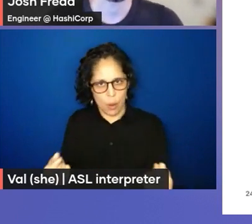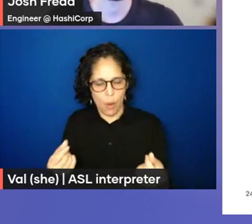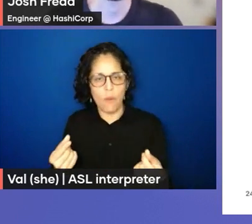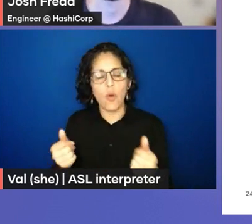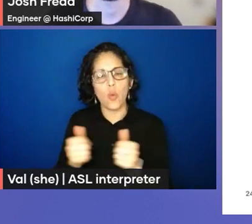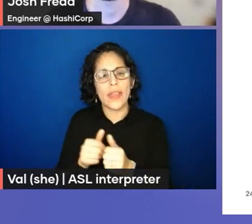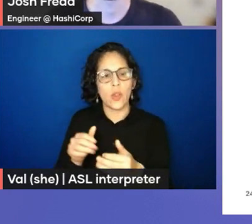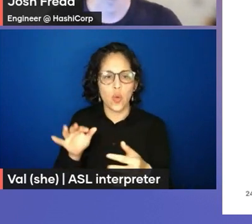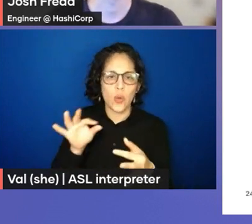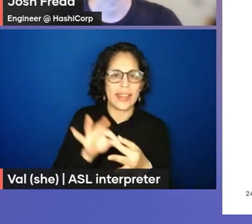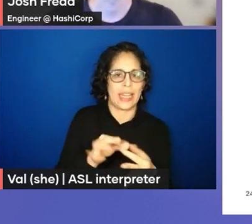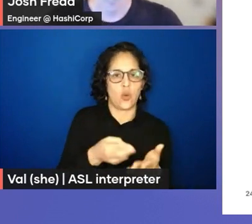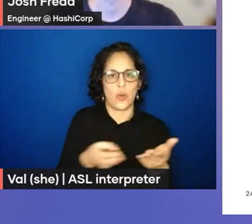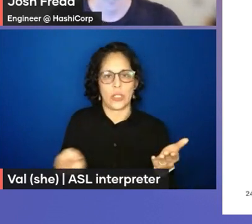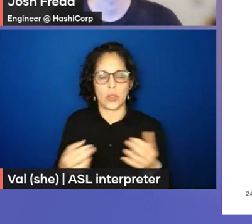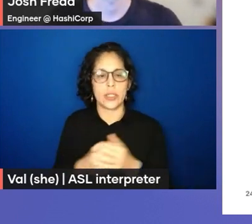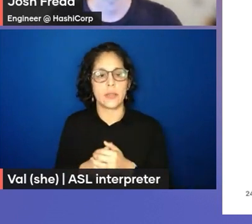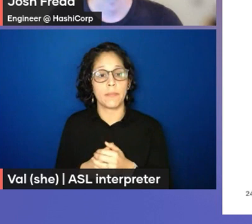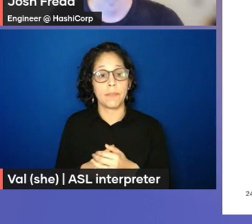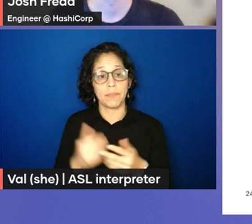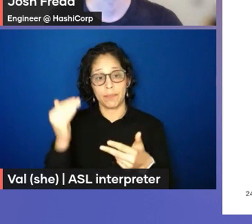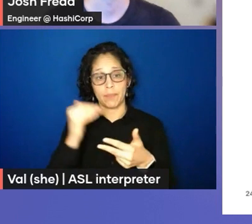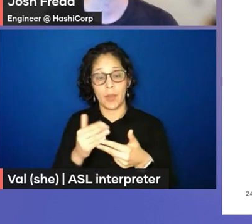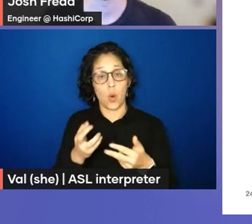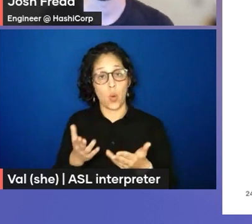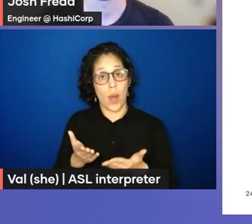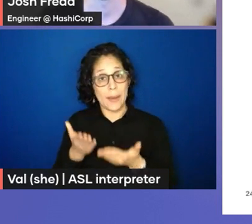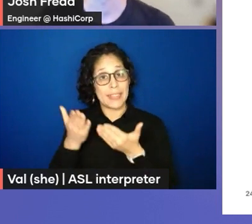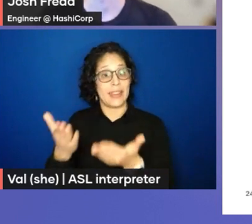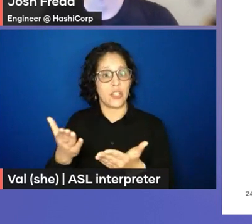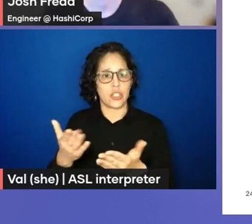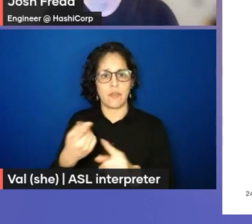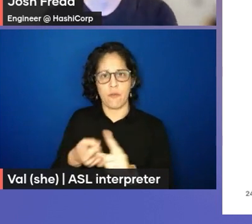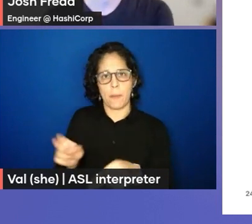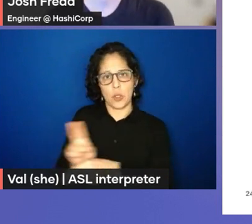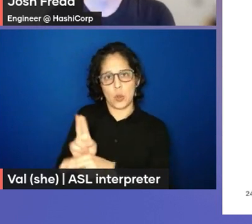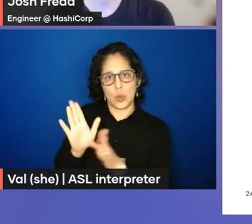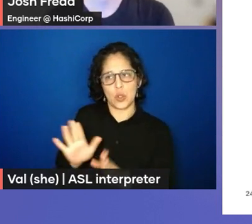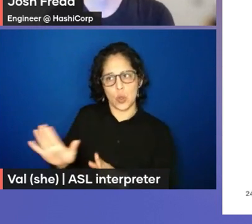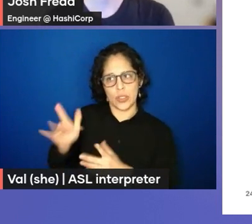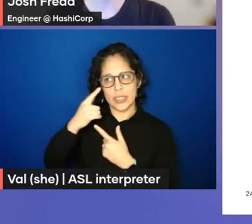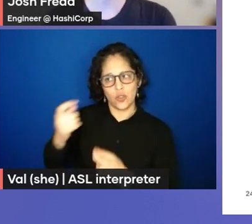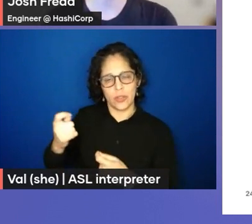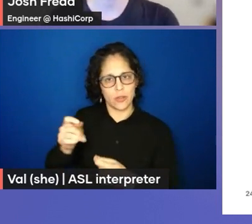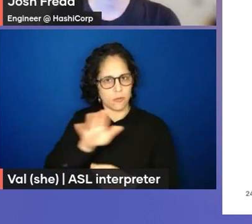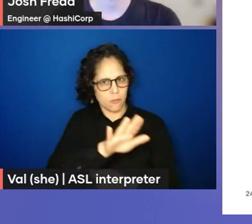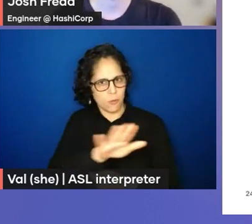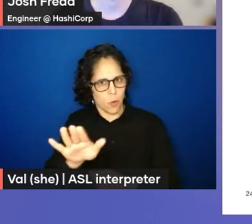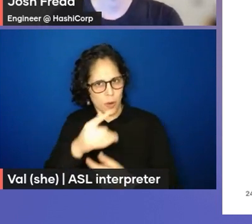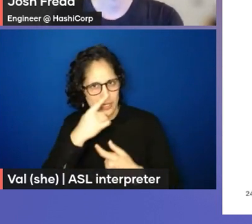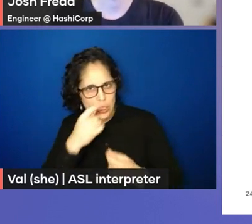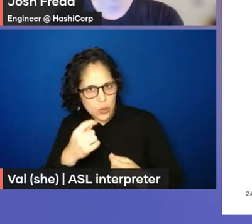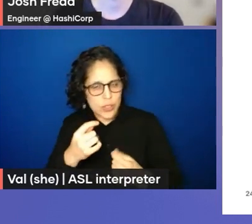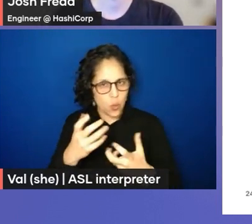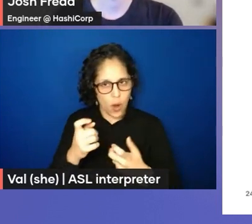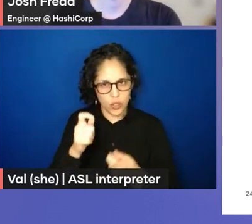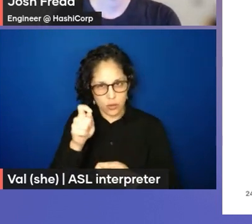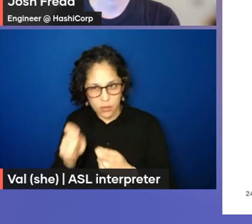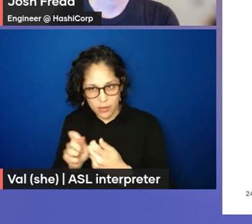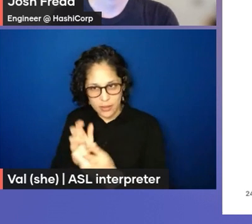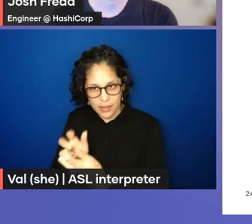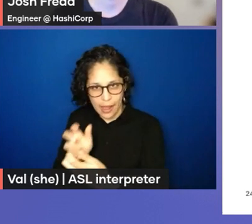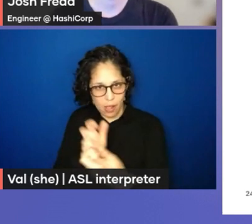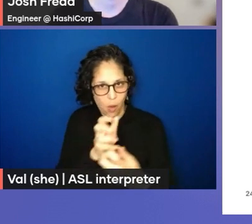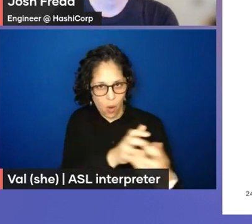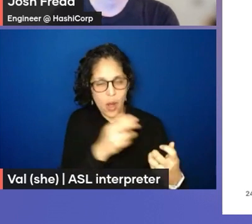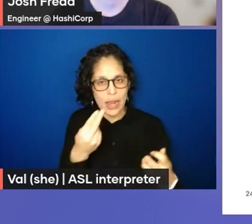related resources. We also want to do recommendations based on user like interests. So based on your interest, we want to tailor the HashiDocs,